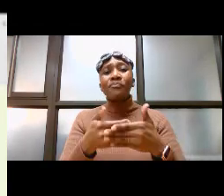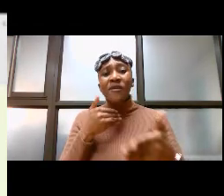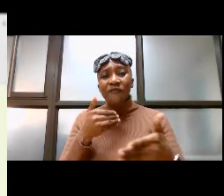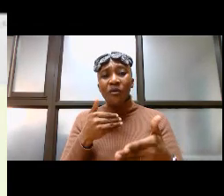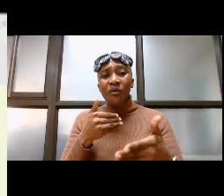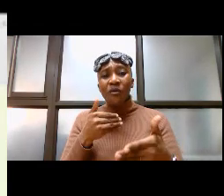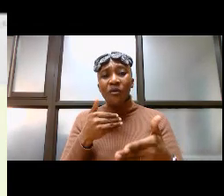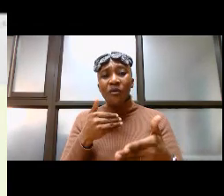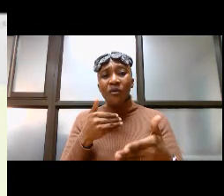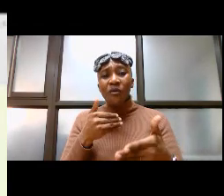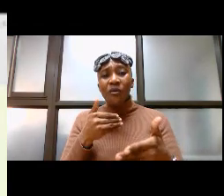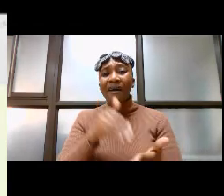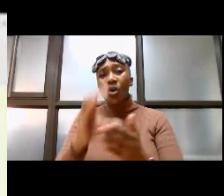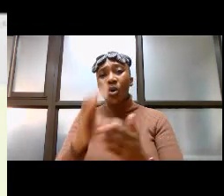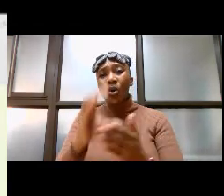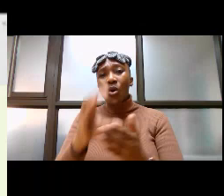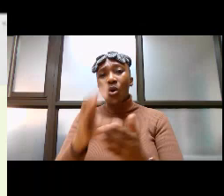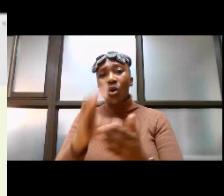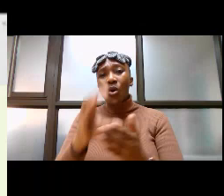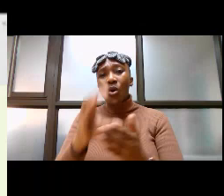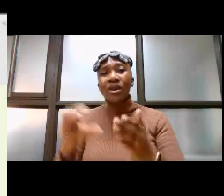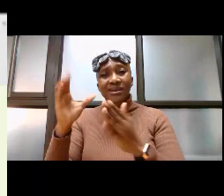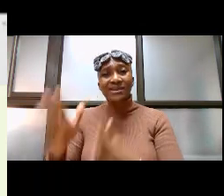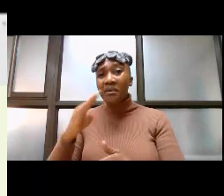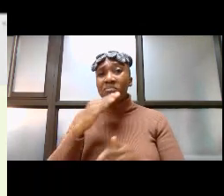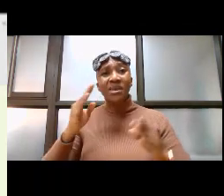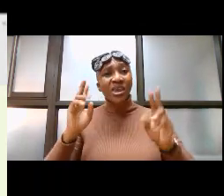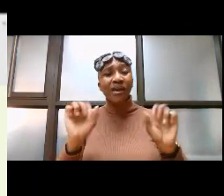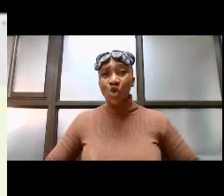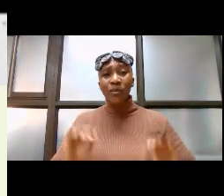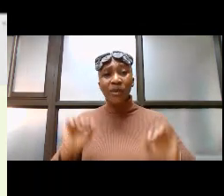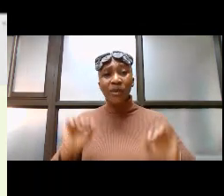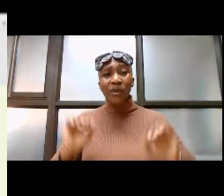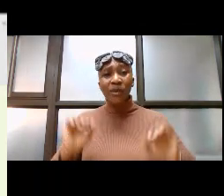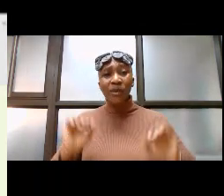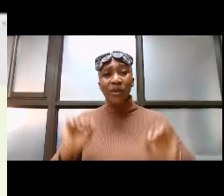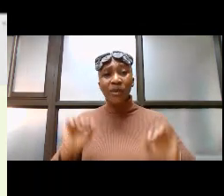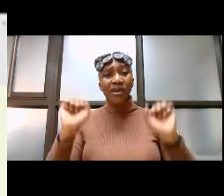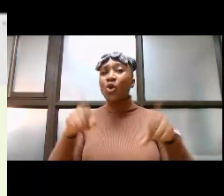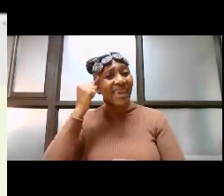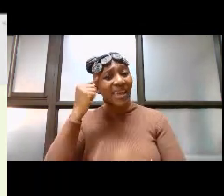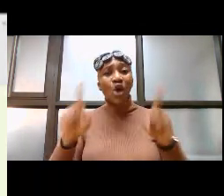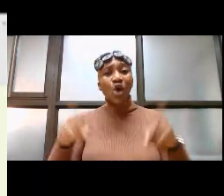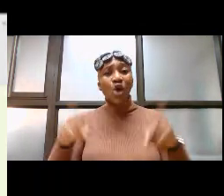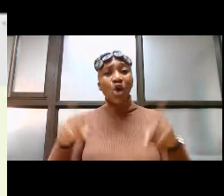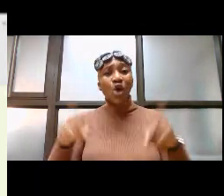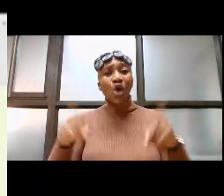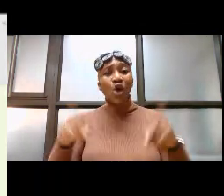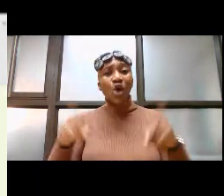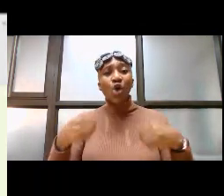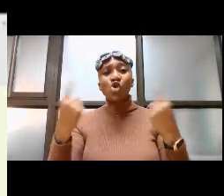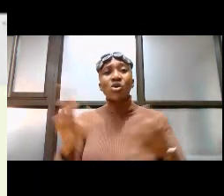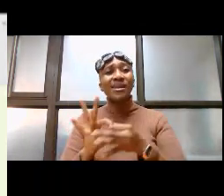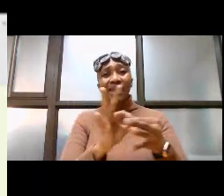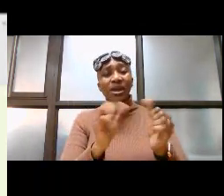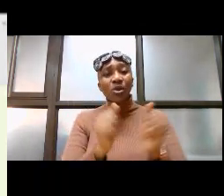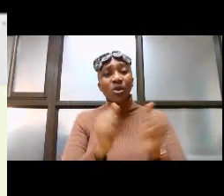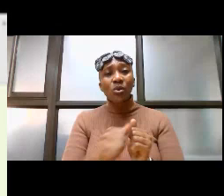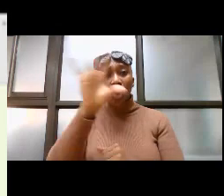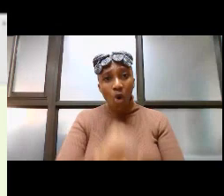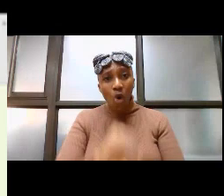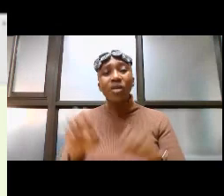human? Does it mean they couldn't think? They couldn't relate with the environment? They didn't have